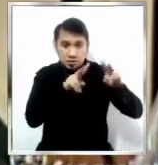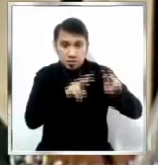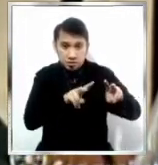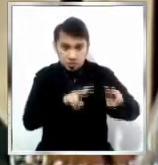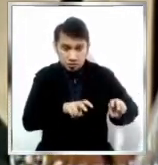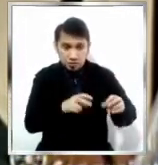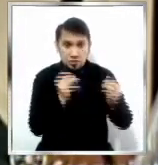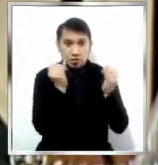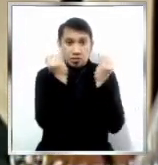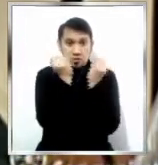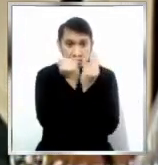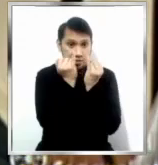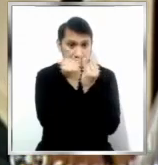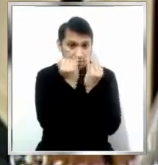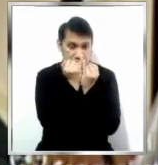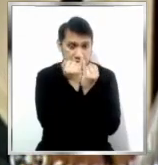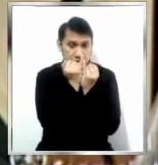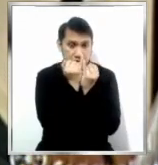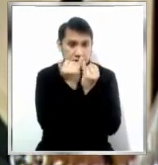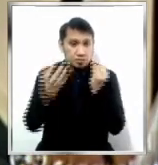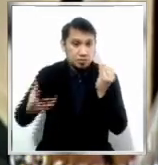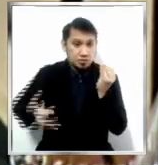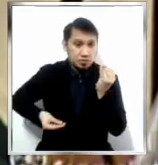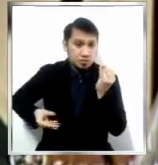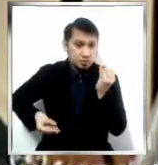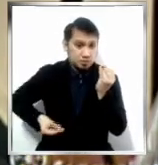PhilHealth anomalies.